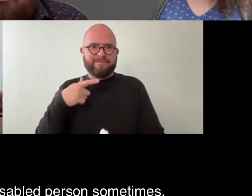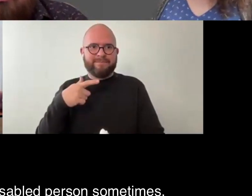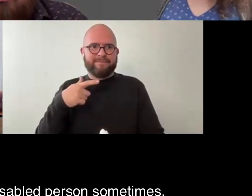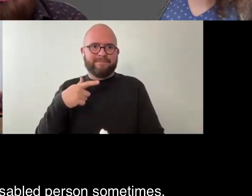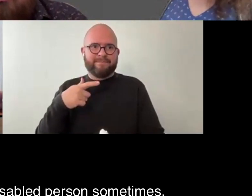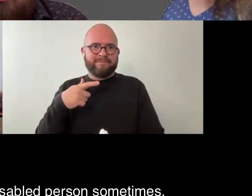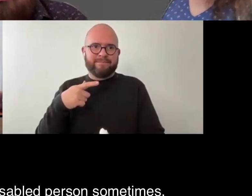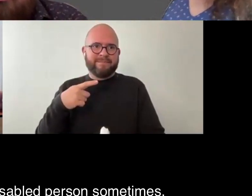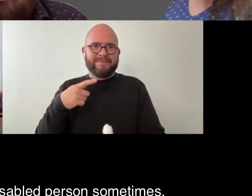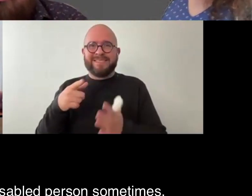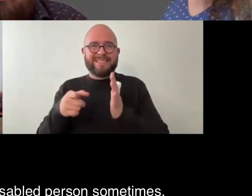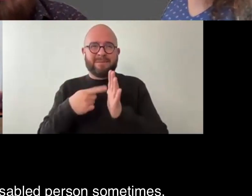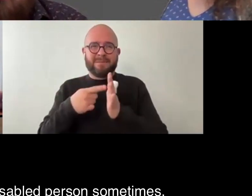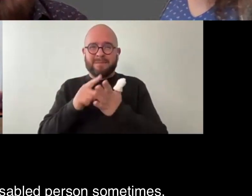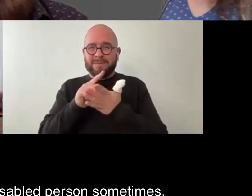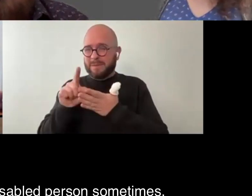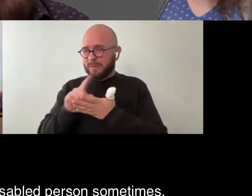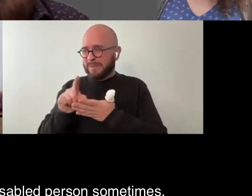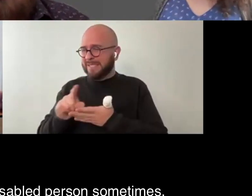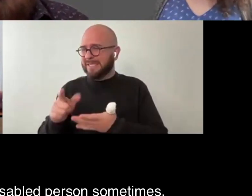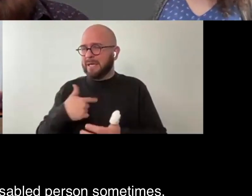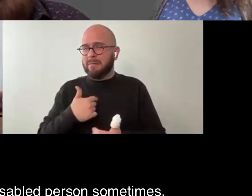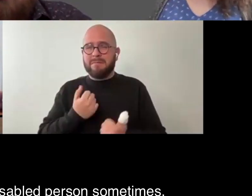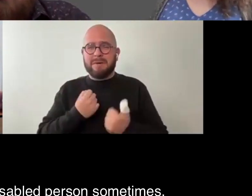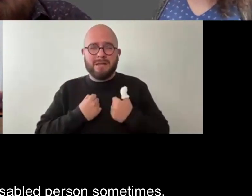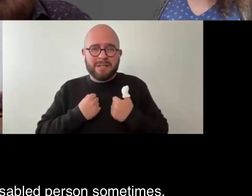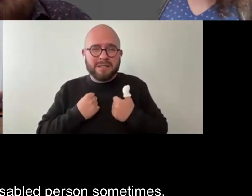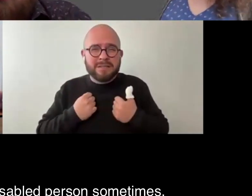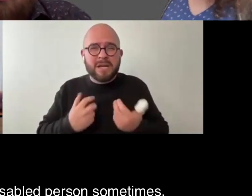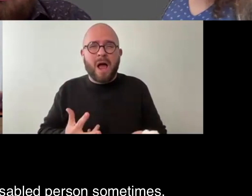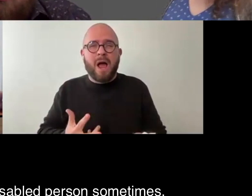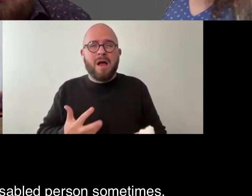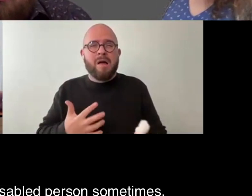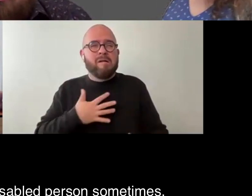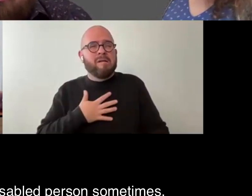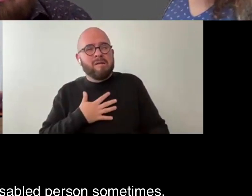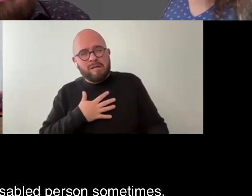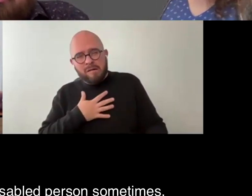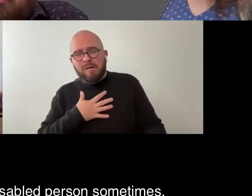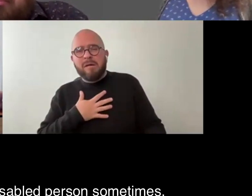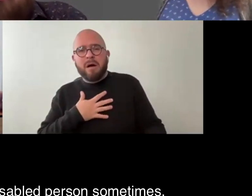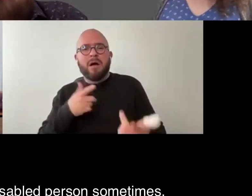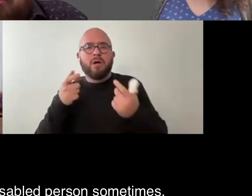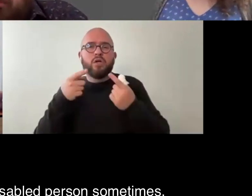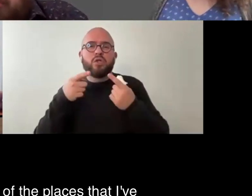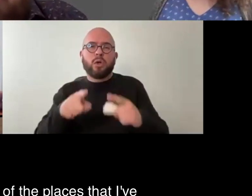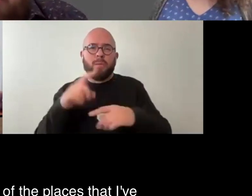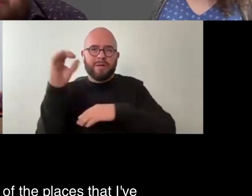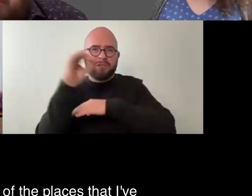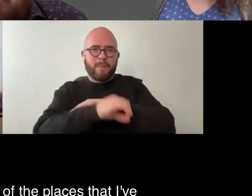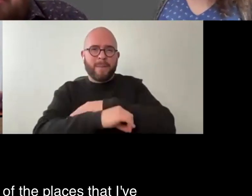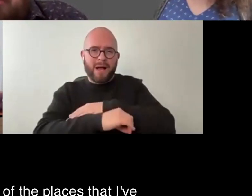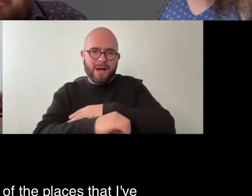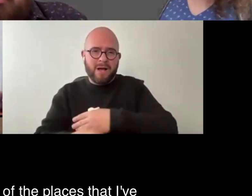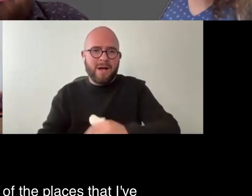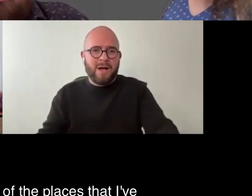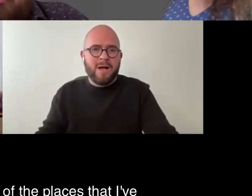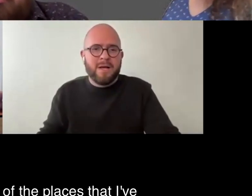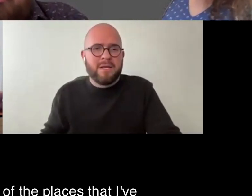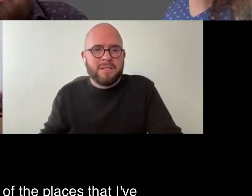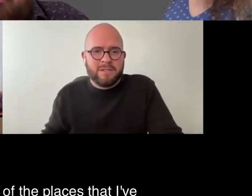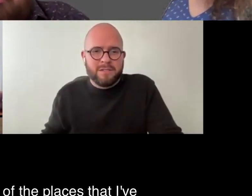weeks bone tired and weary into Shabbat. So I think